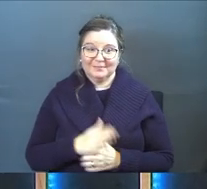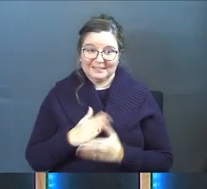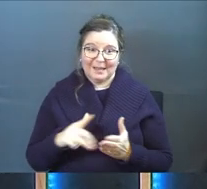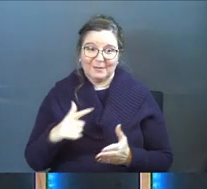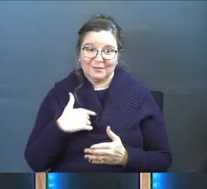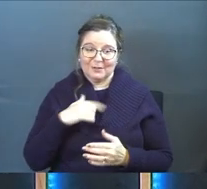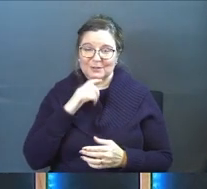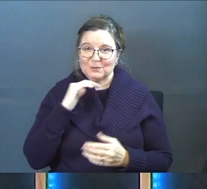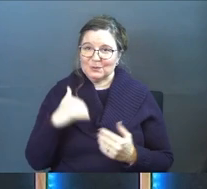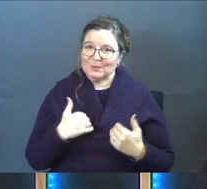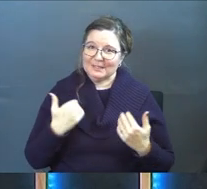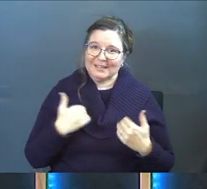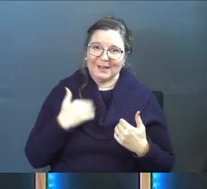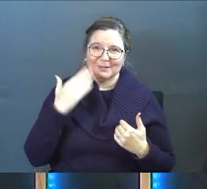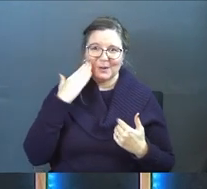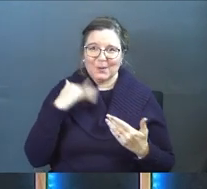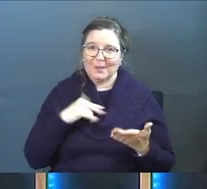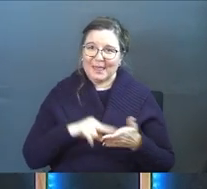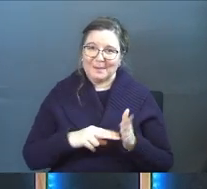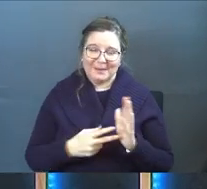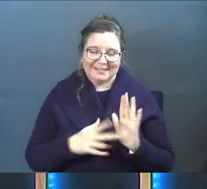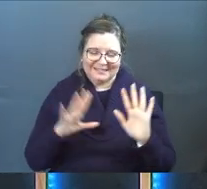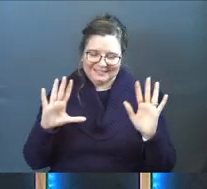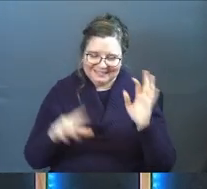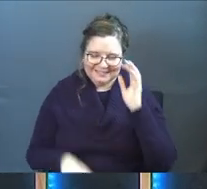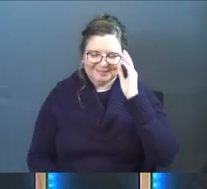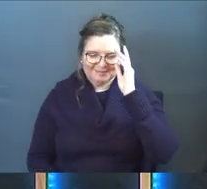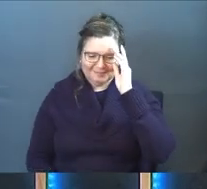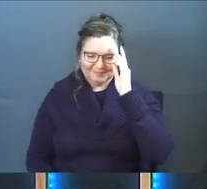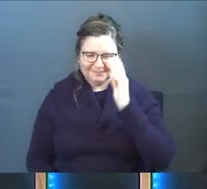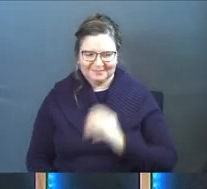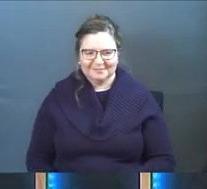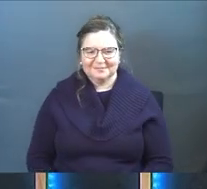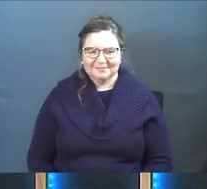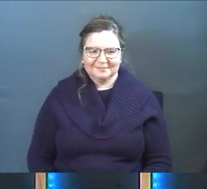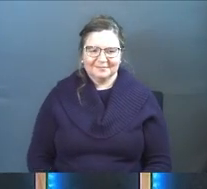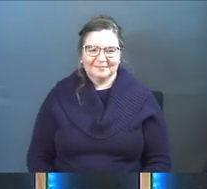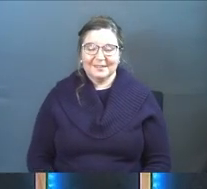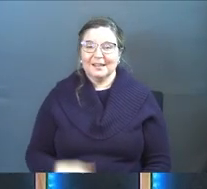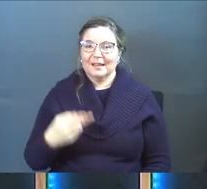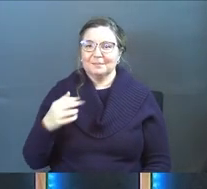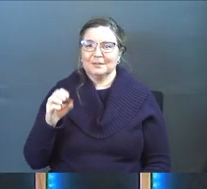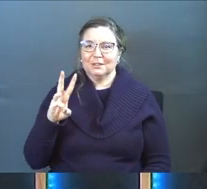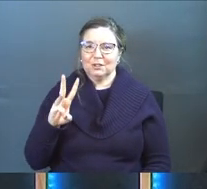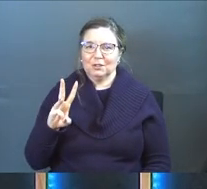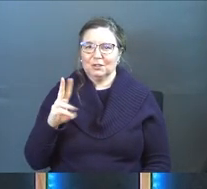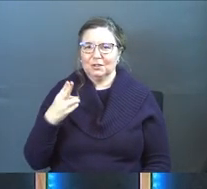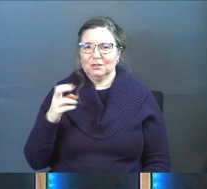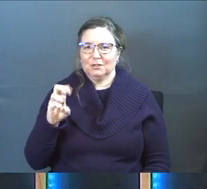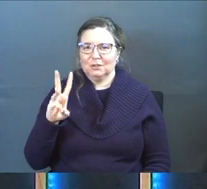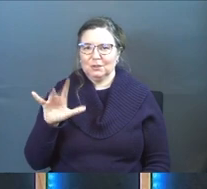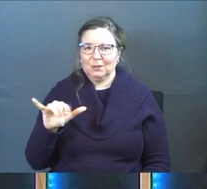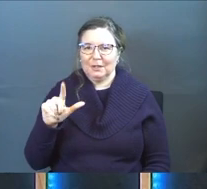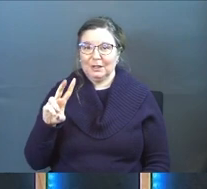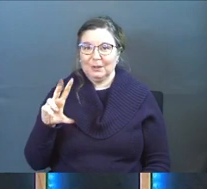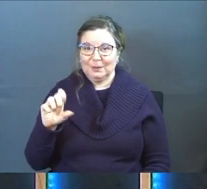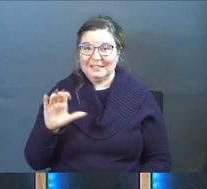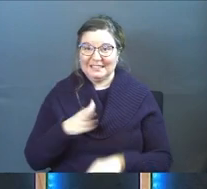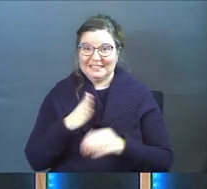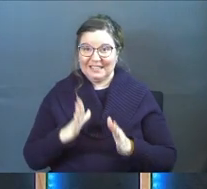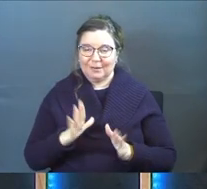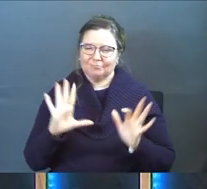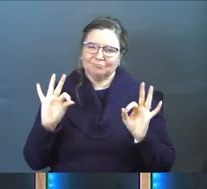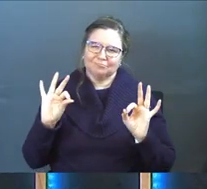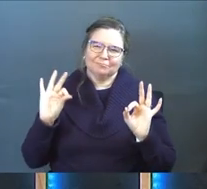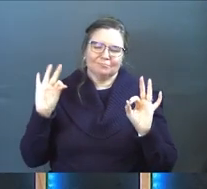Some of you are too young to know what that is. But Huey Lewis is great.